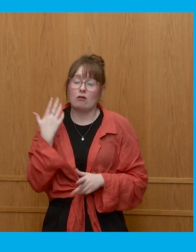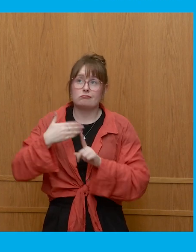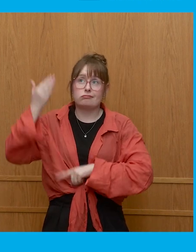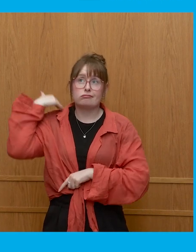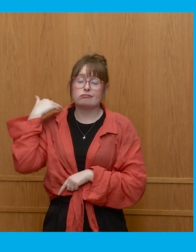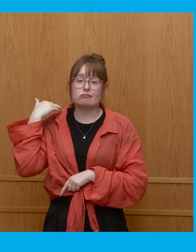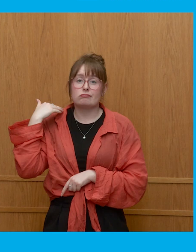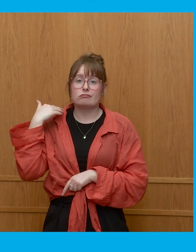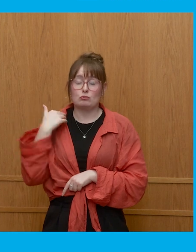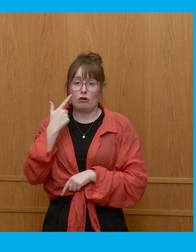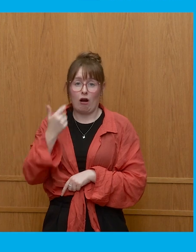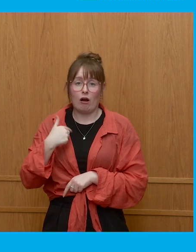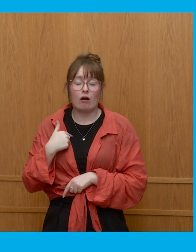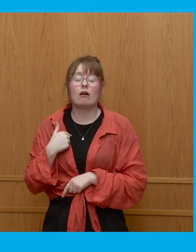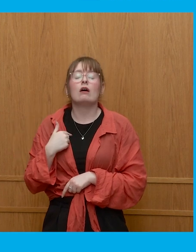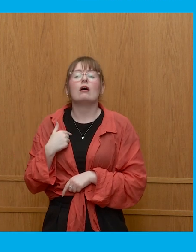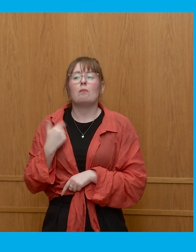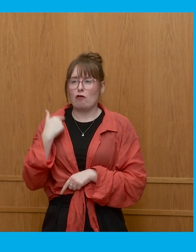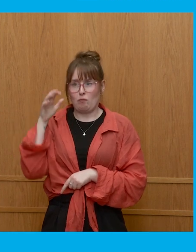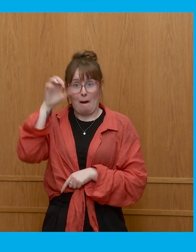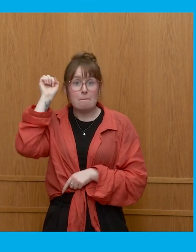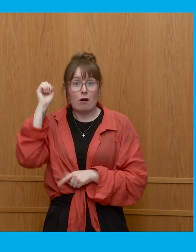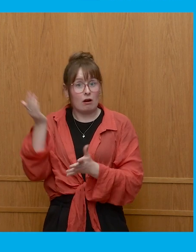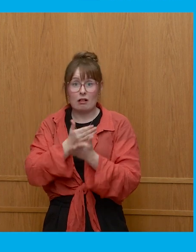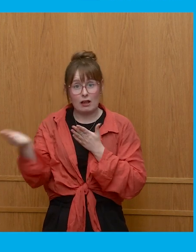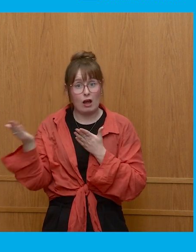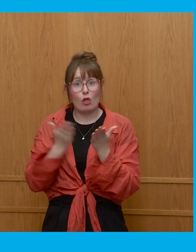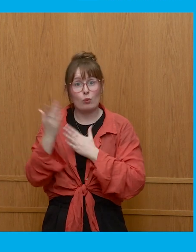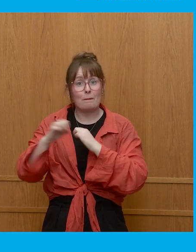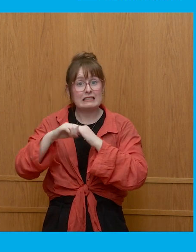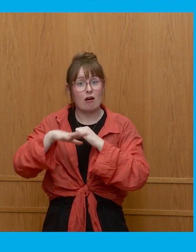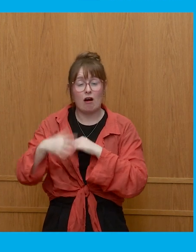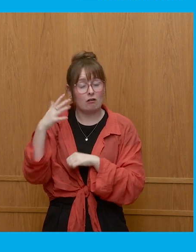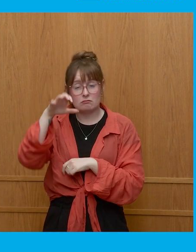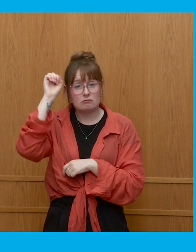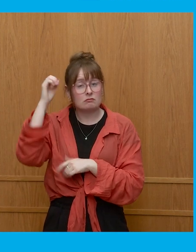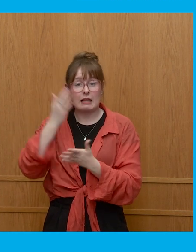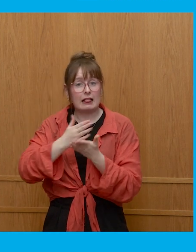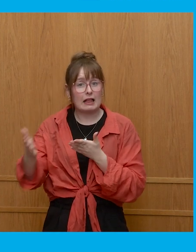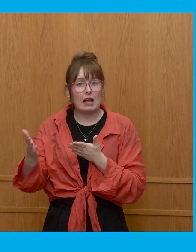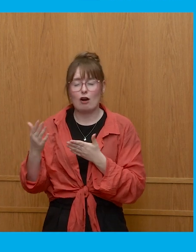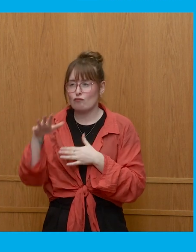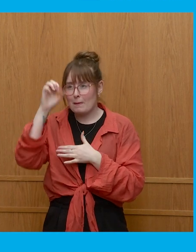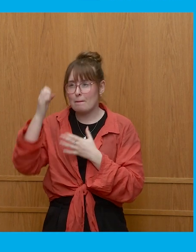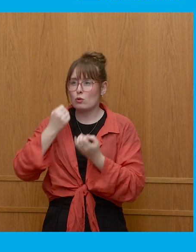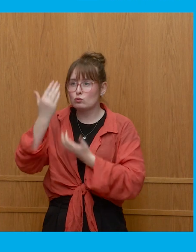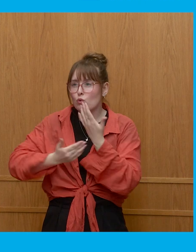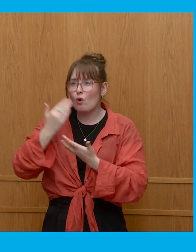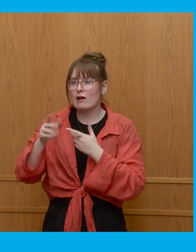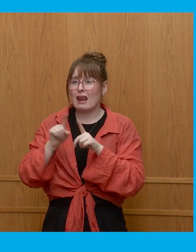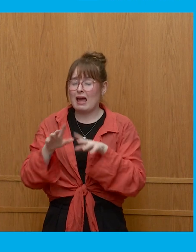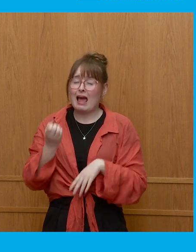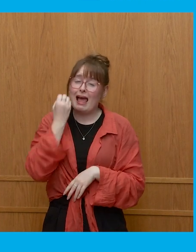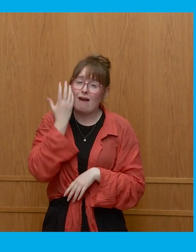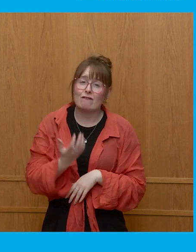wasn't practicing at all, but I remember it in the press, and I remember just the story of this. There was almost every